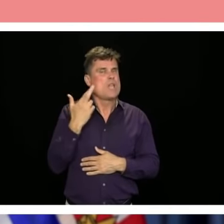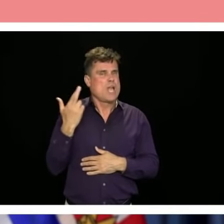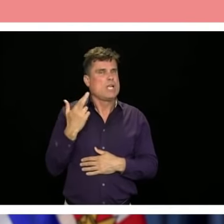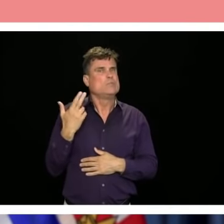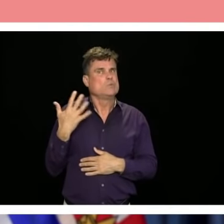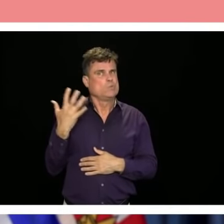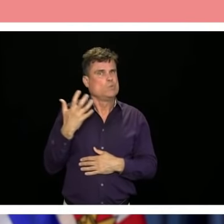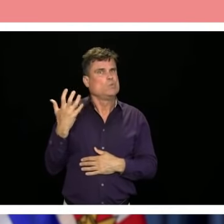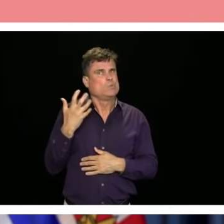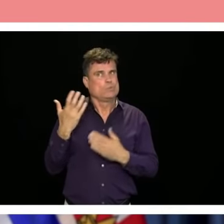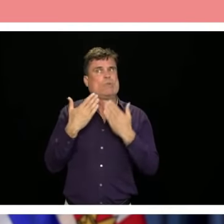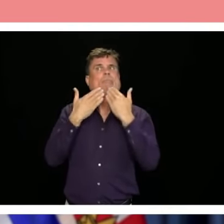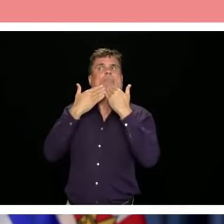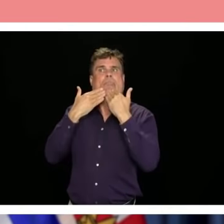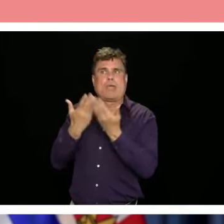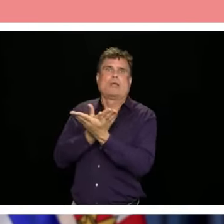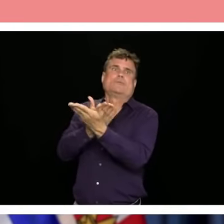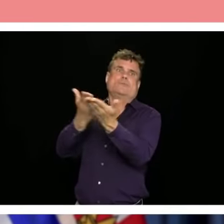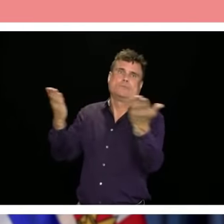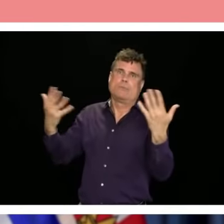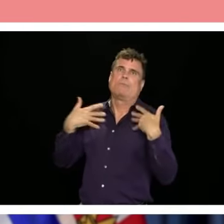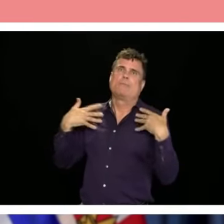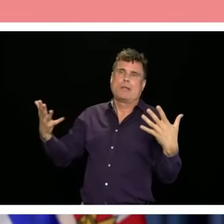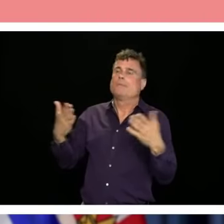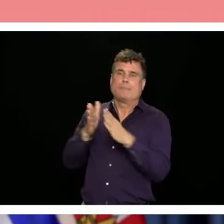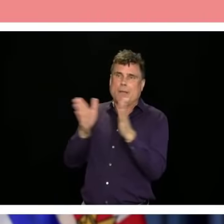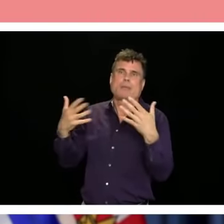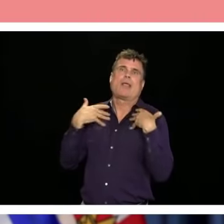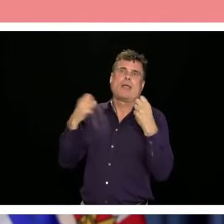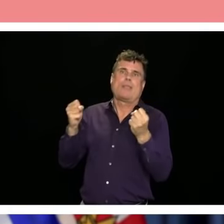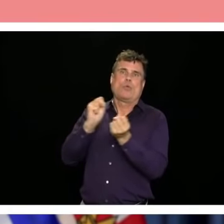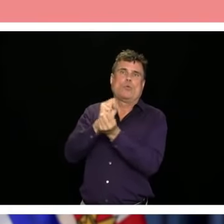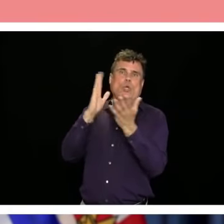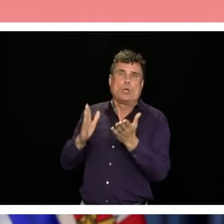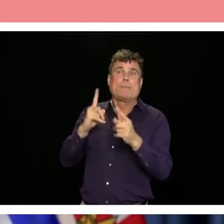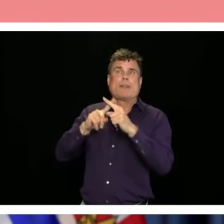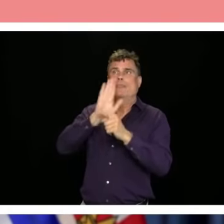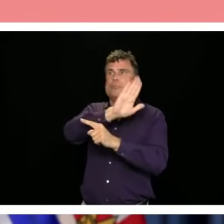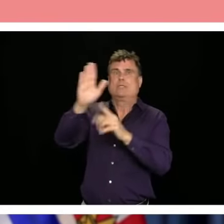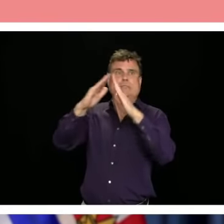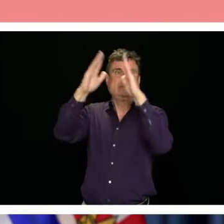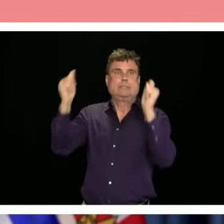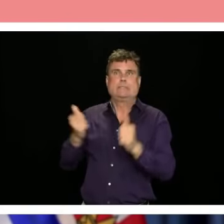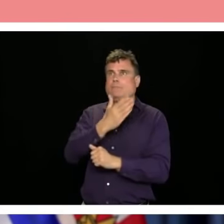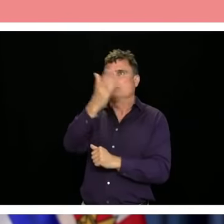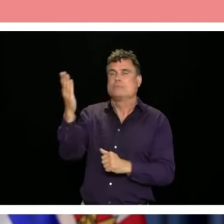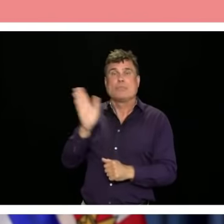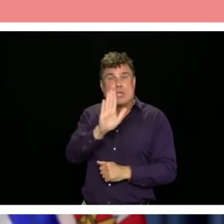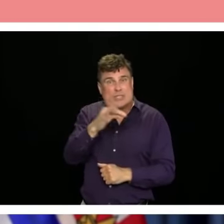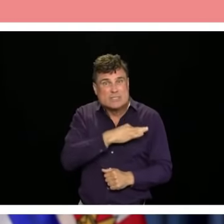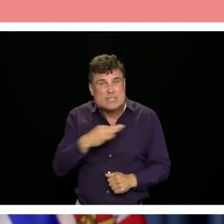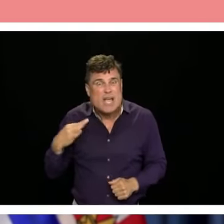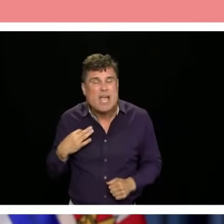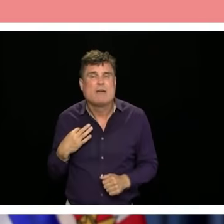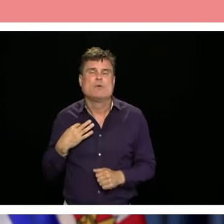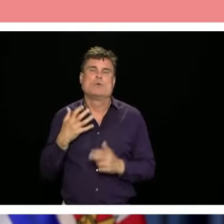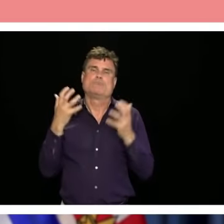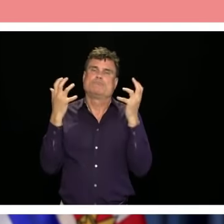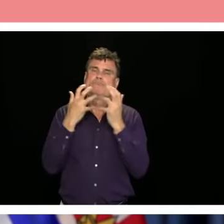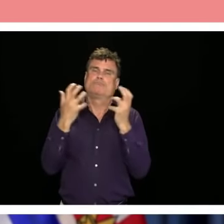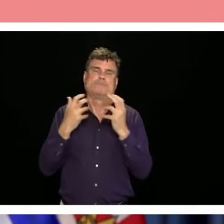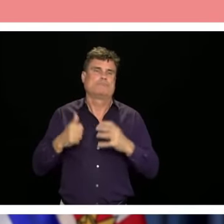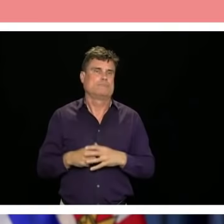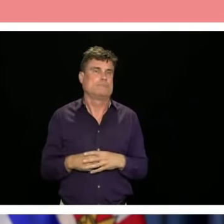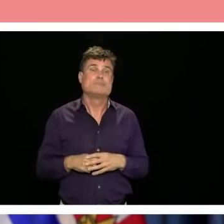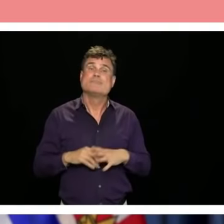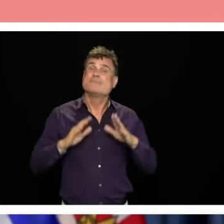measures, that helps. Maybe that even helps quite a bit. Aggressive testing and contact tracing, that is remarkable